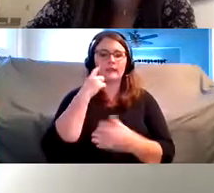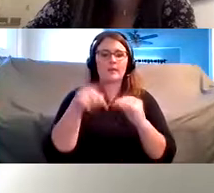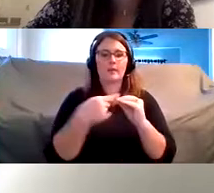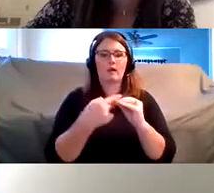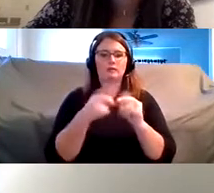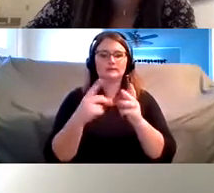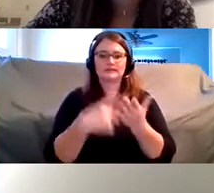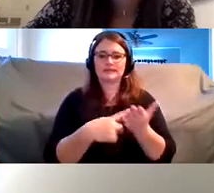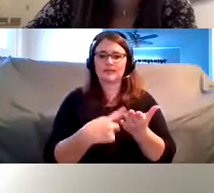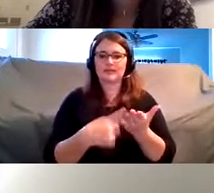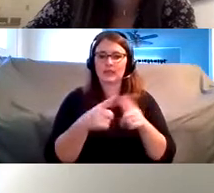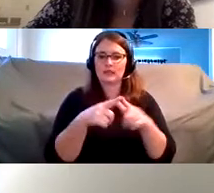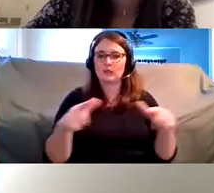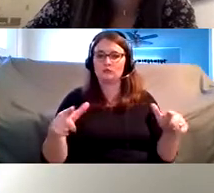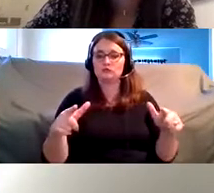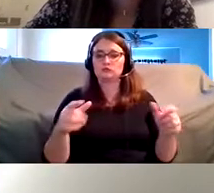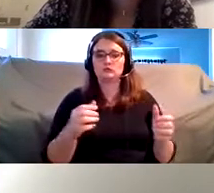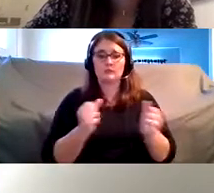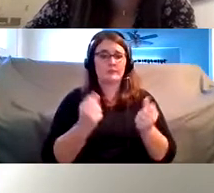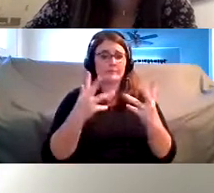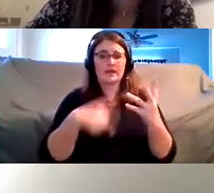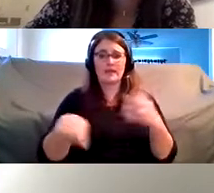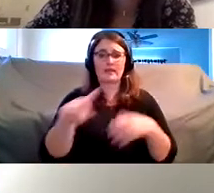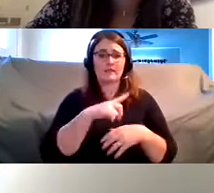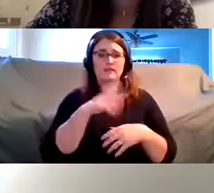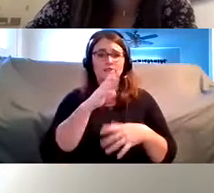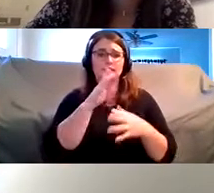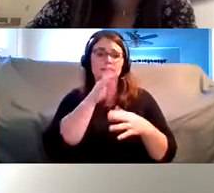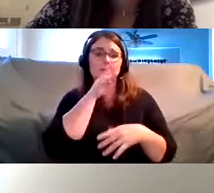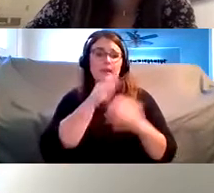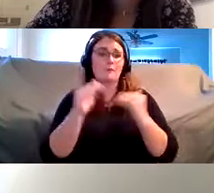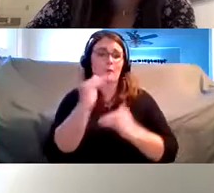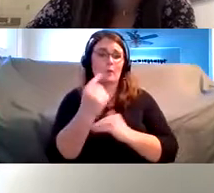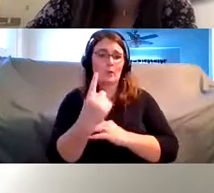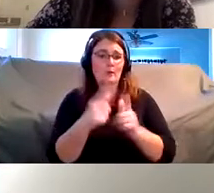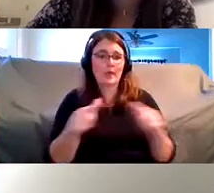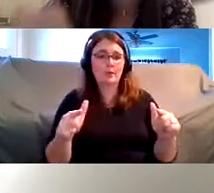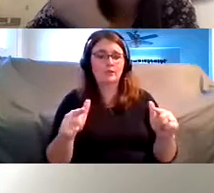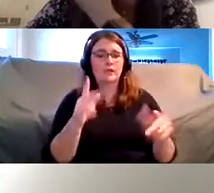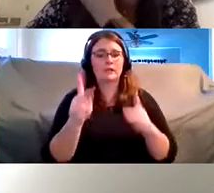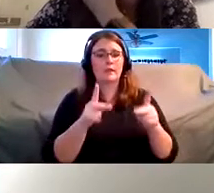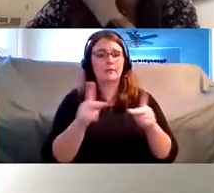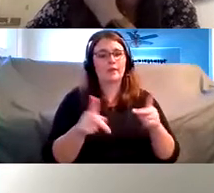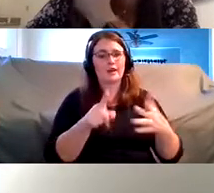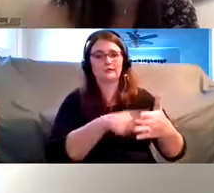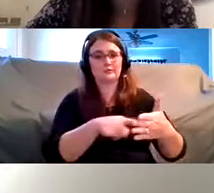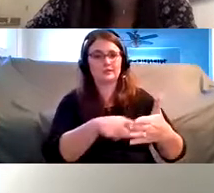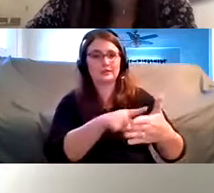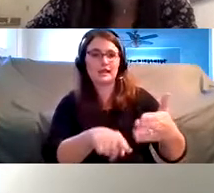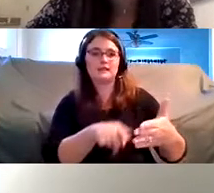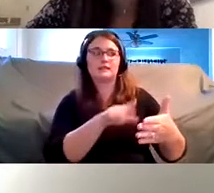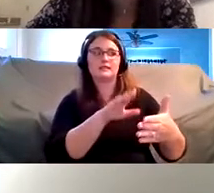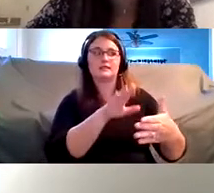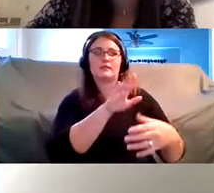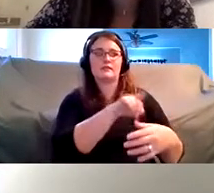and the fact that many of us speak more than one language, and the people that are criticizing our dominant language know only one. And